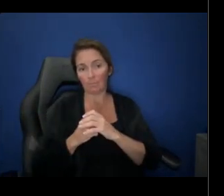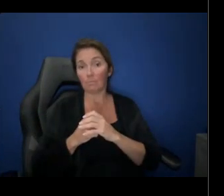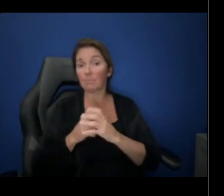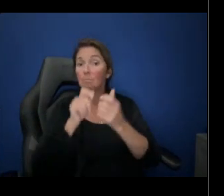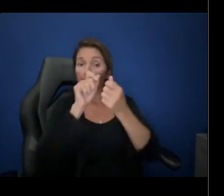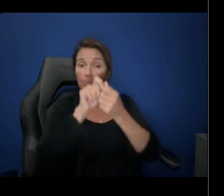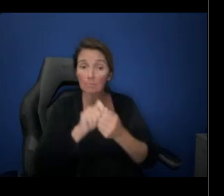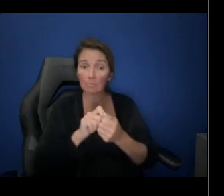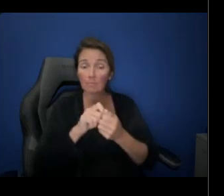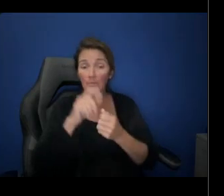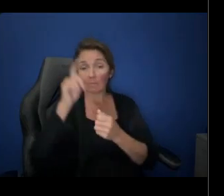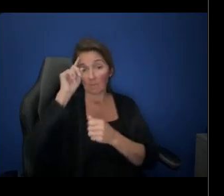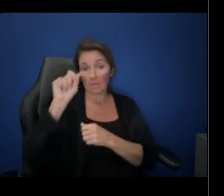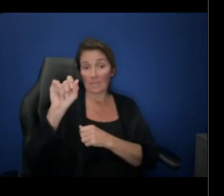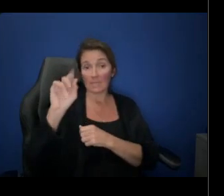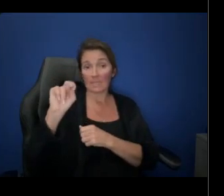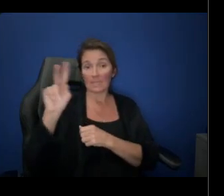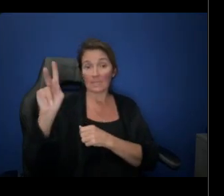Specifications for sinks.